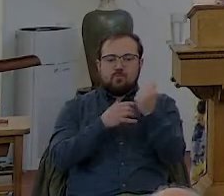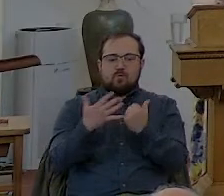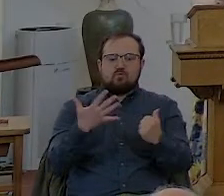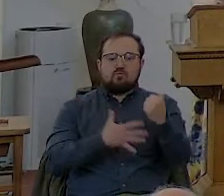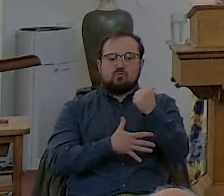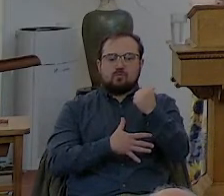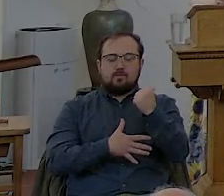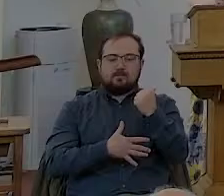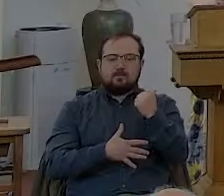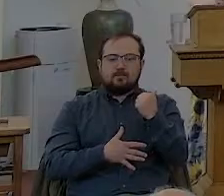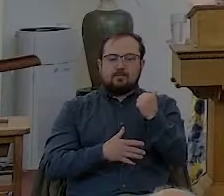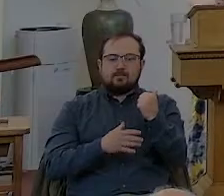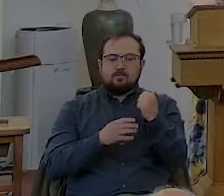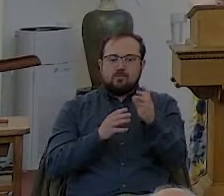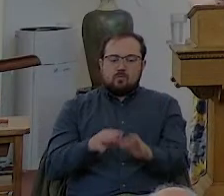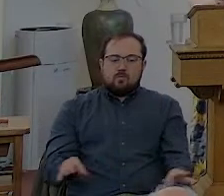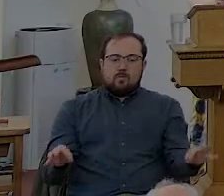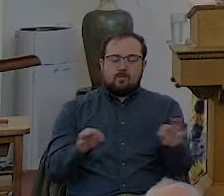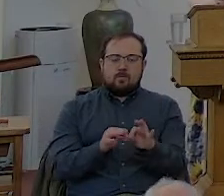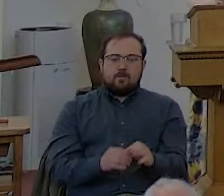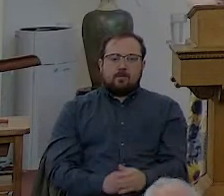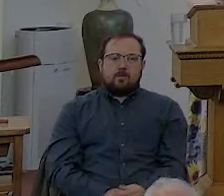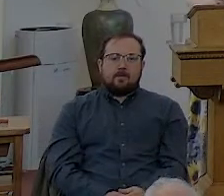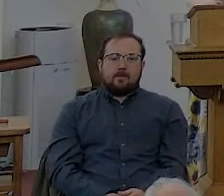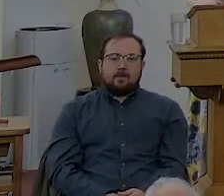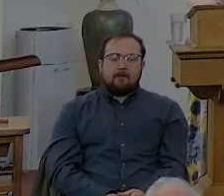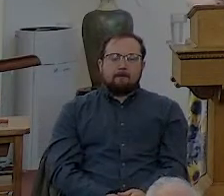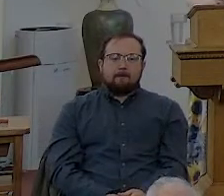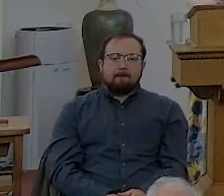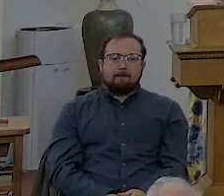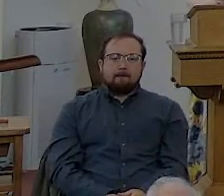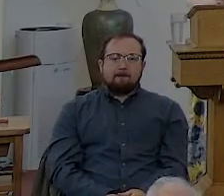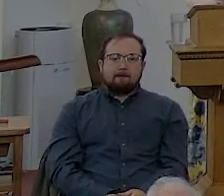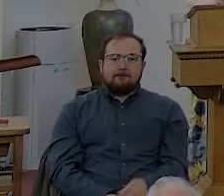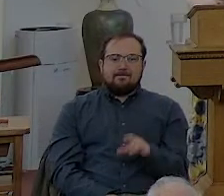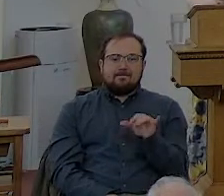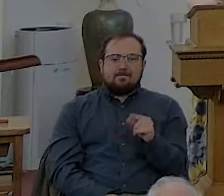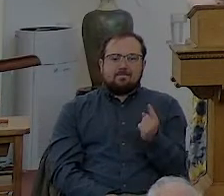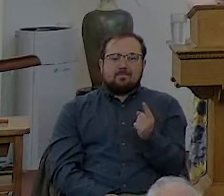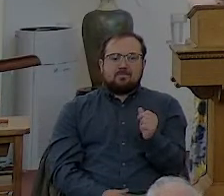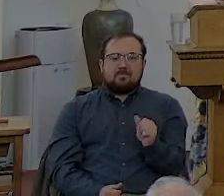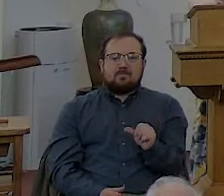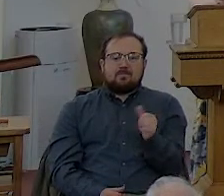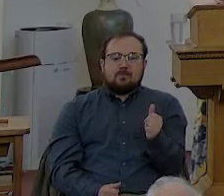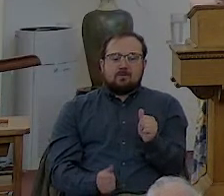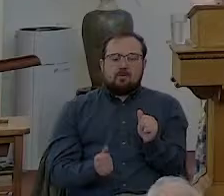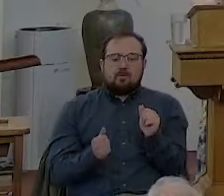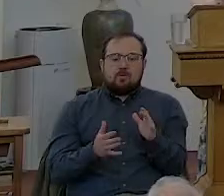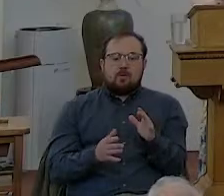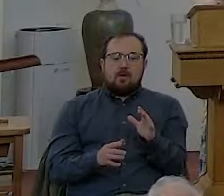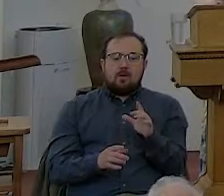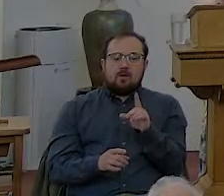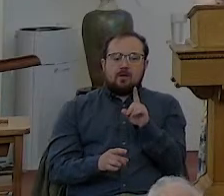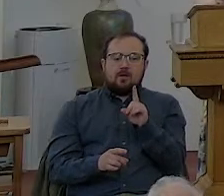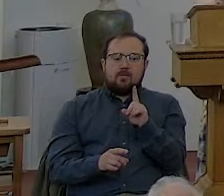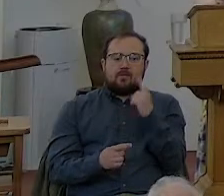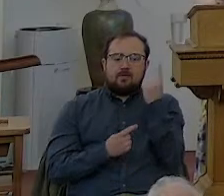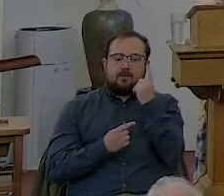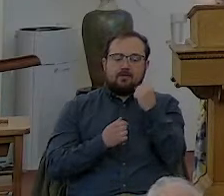worth. In the ultimate analysis, this is but another way of capturing the real meaning of